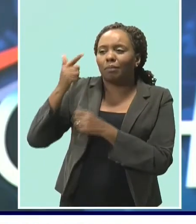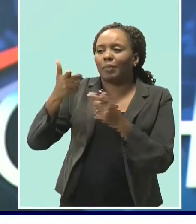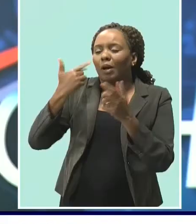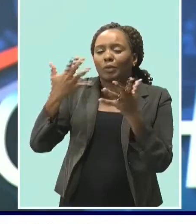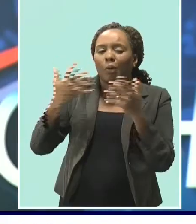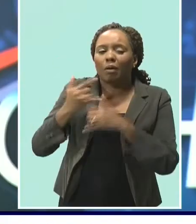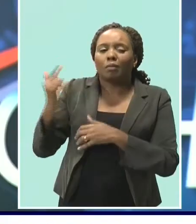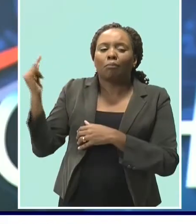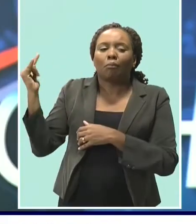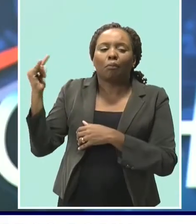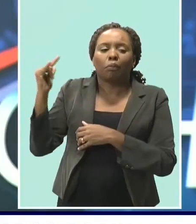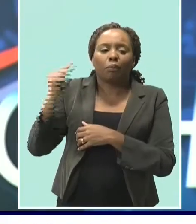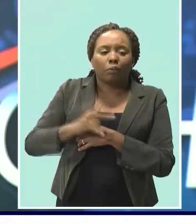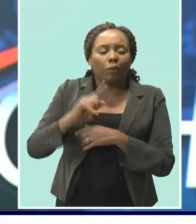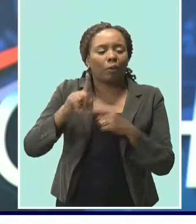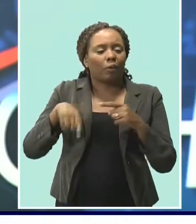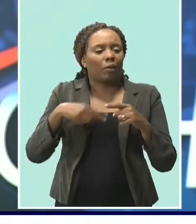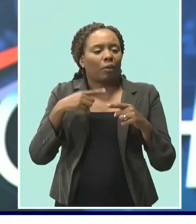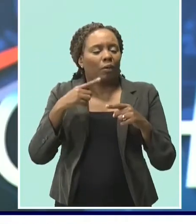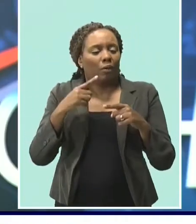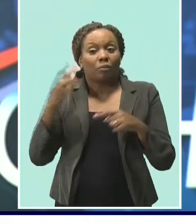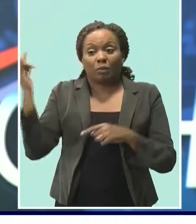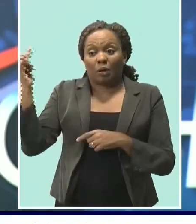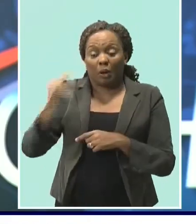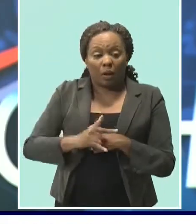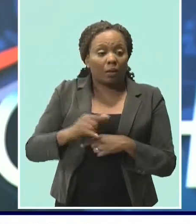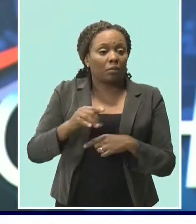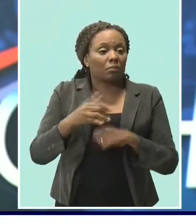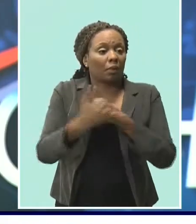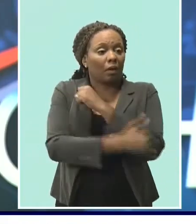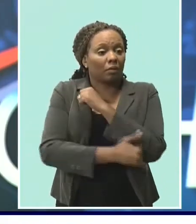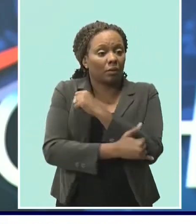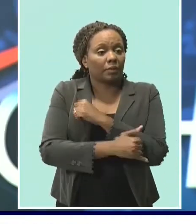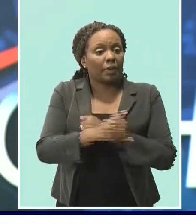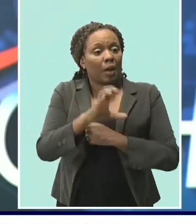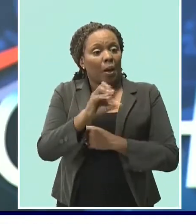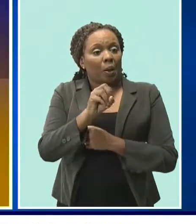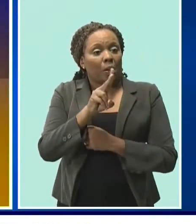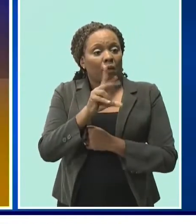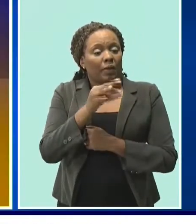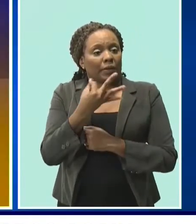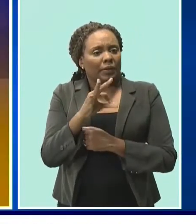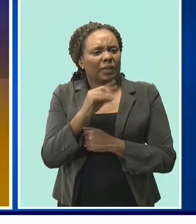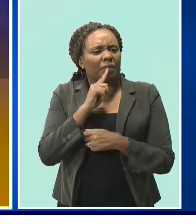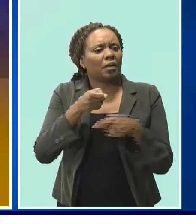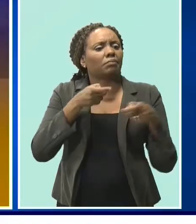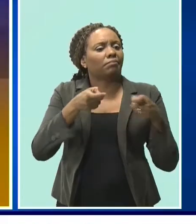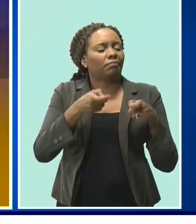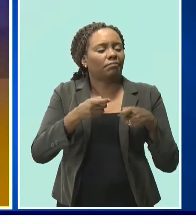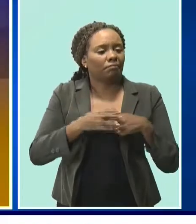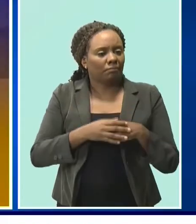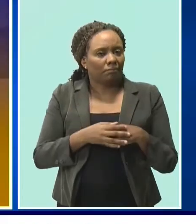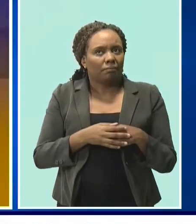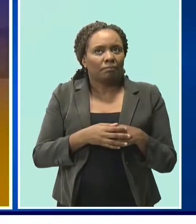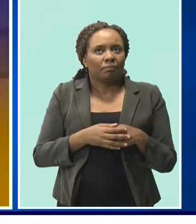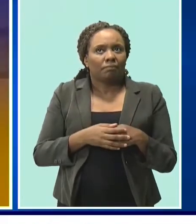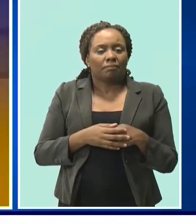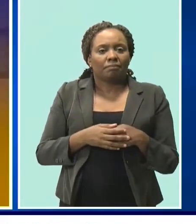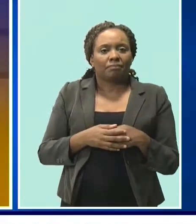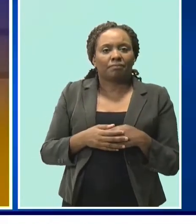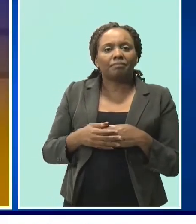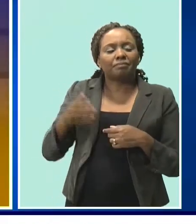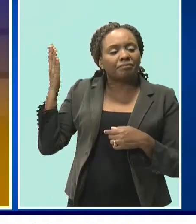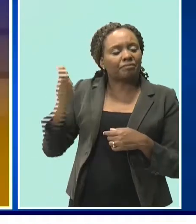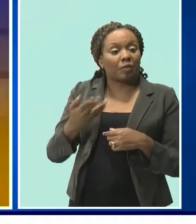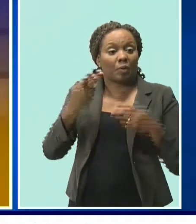travel to countries where COVID-19 is under control. The Prime Minister indicated that those matters are under